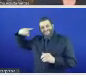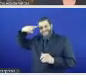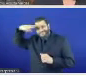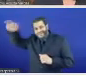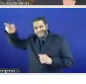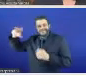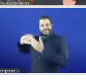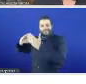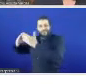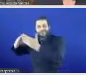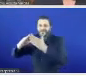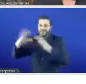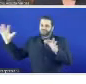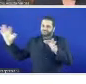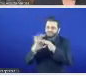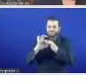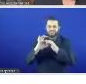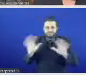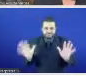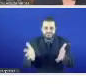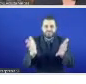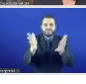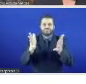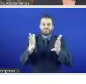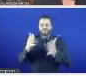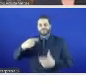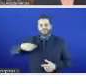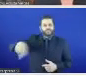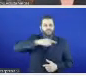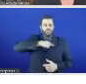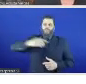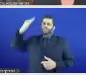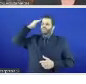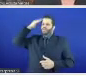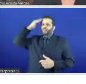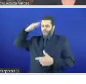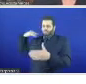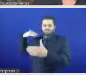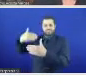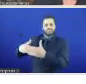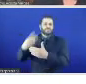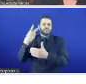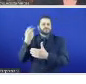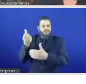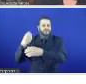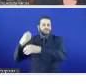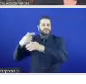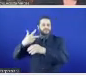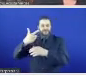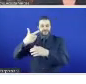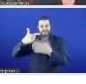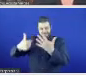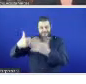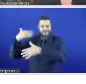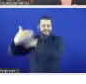As we all know, it's now been 26 years since the adoption of the Beijing Platform for Action. And while there has been much positive change for